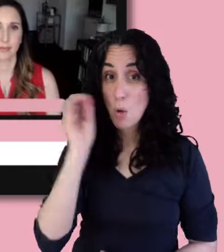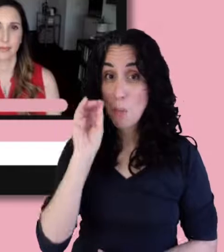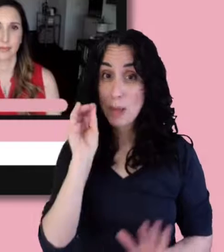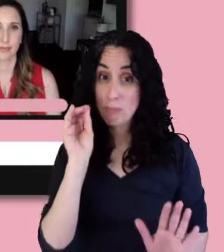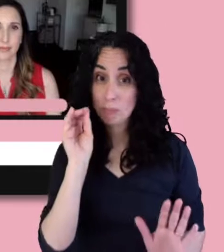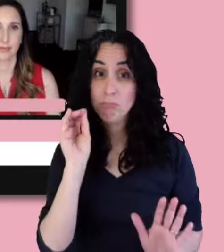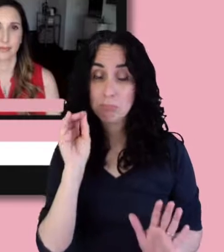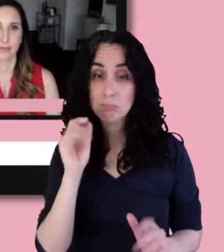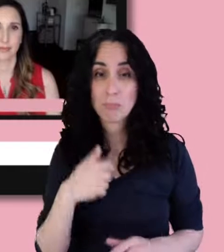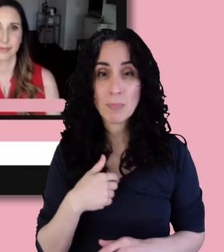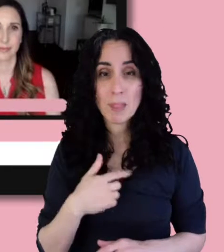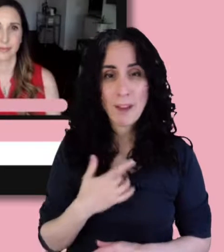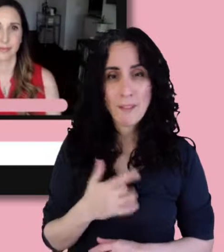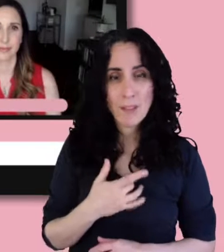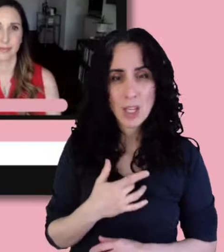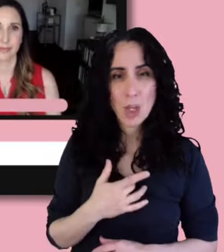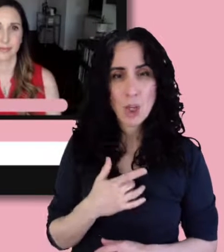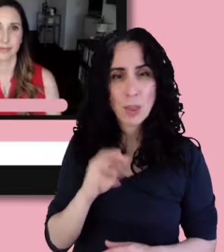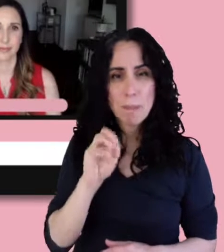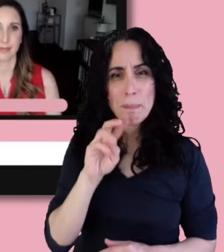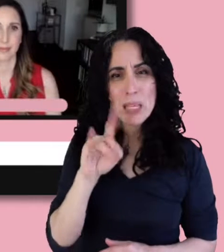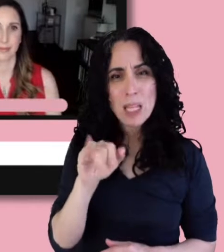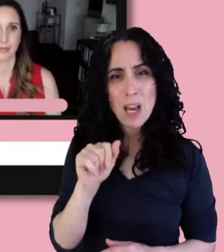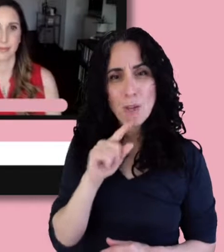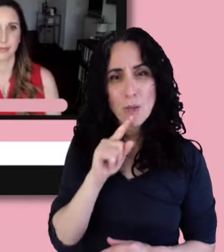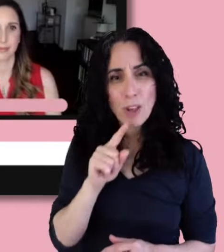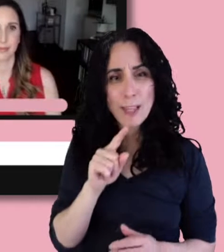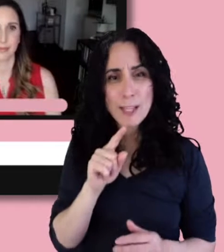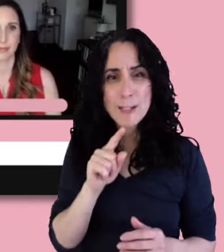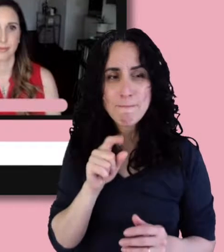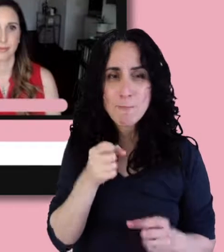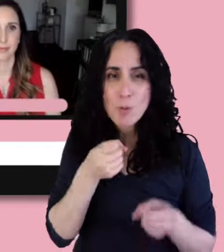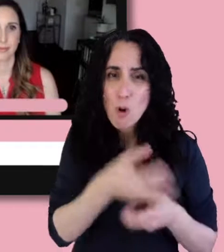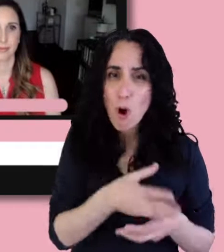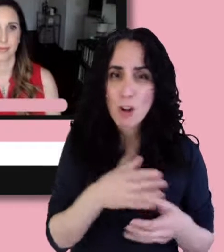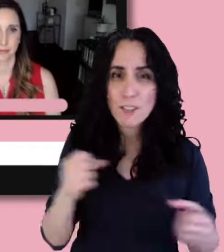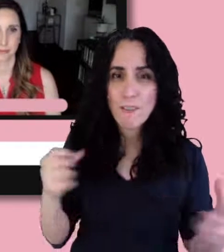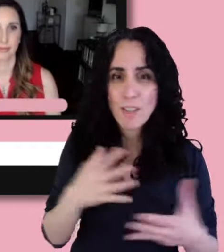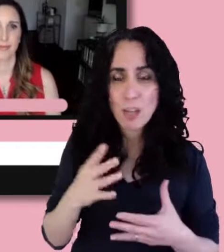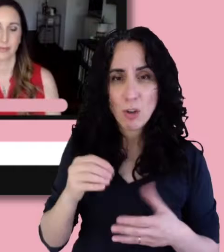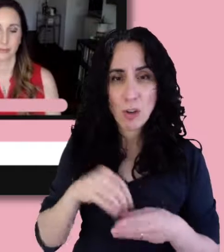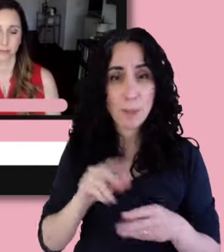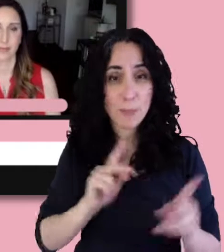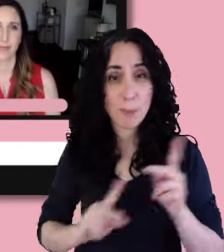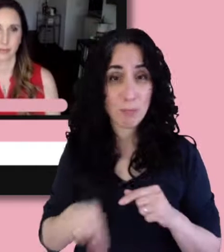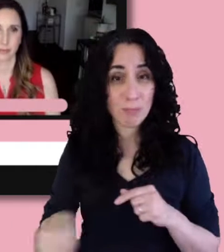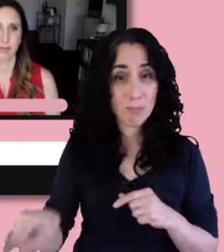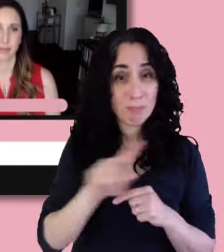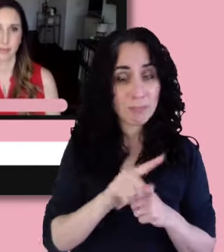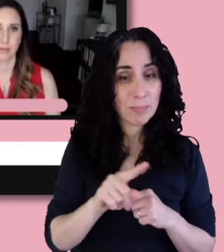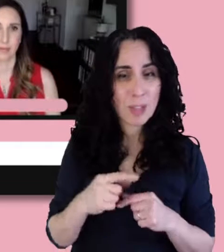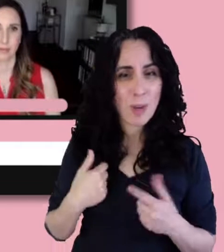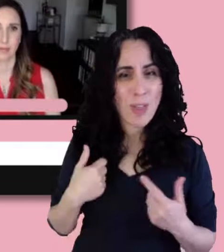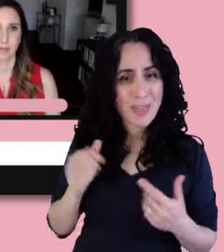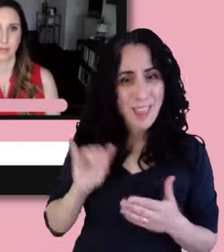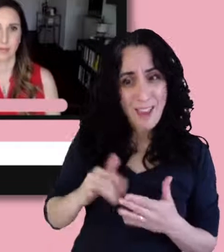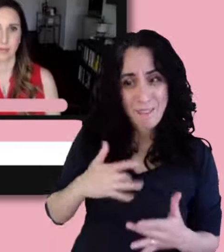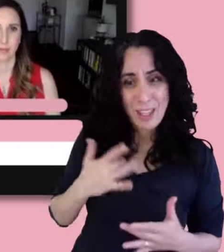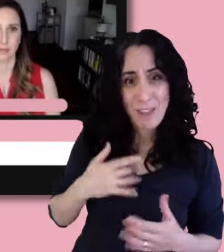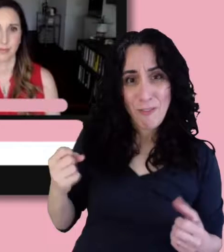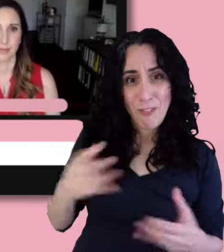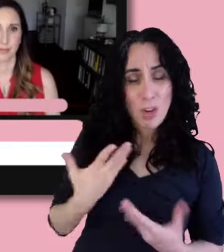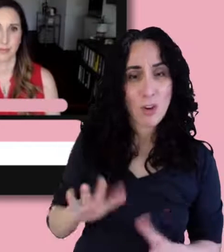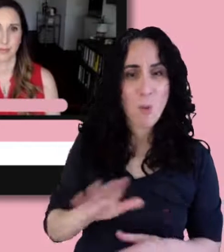the media kind of evokes fear out of everyone, and we don't want that as a feeling right now that